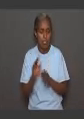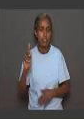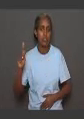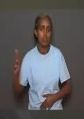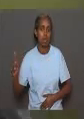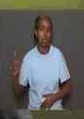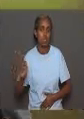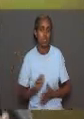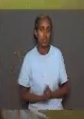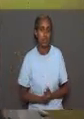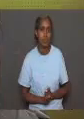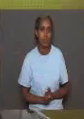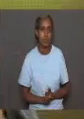1.